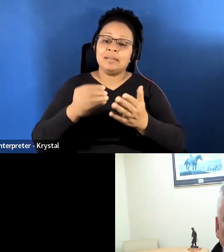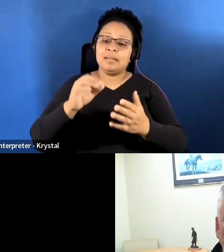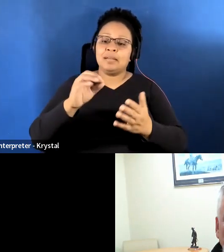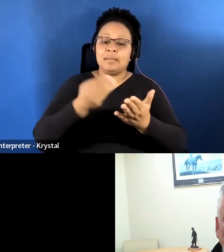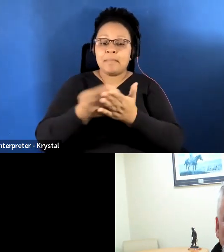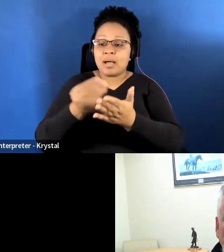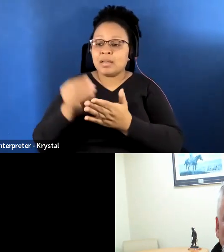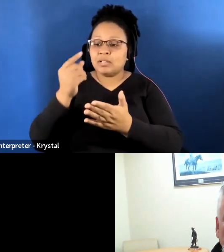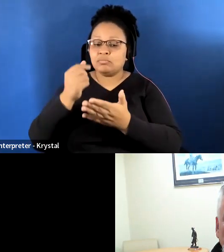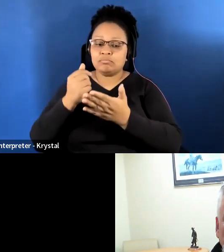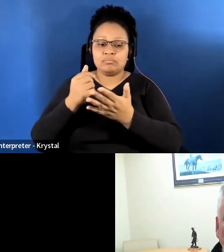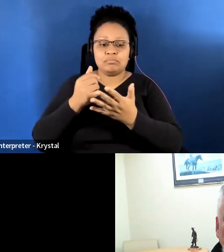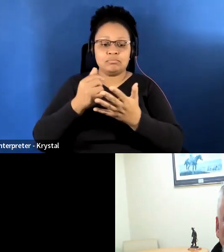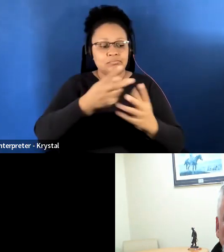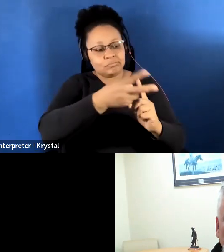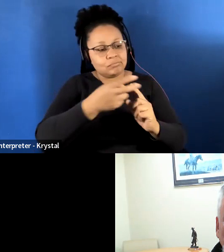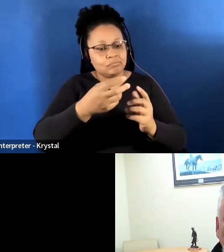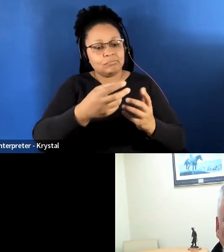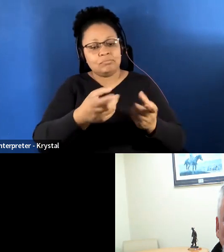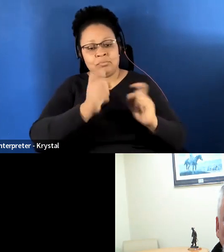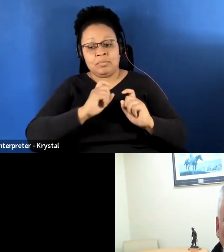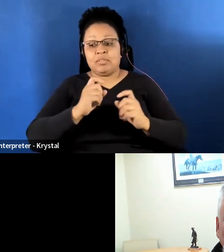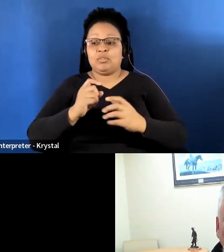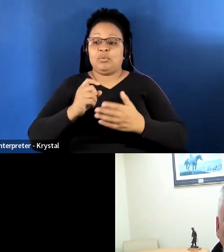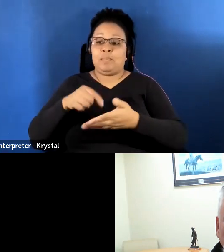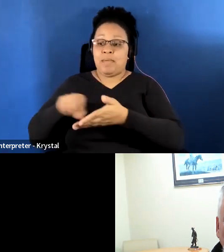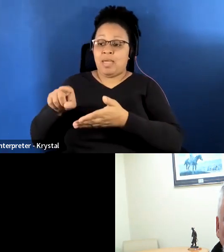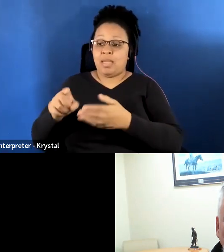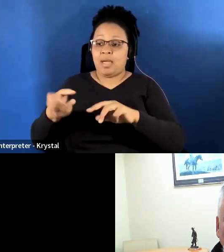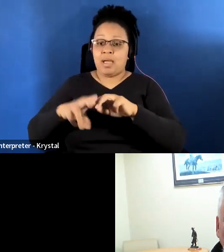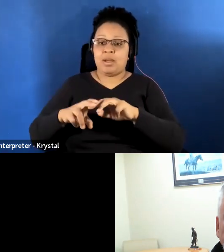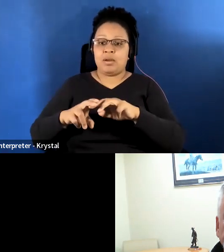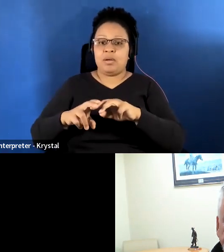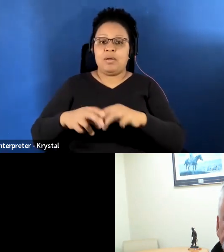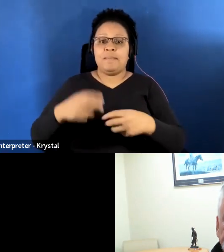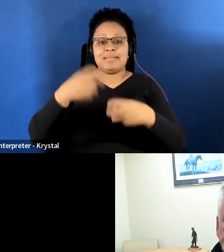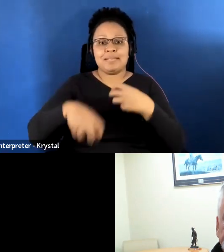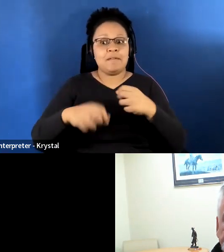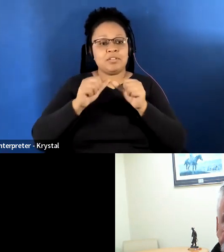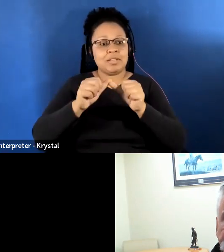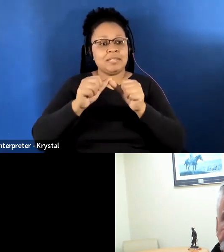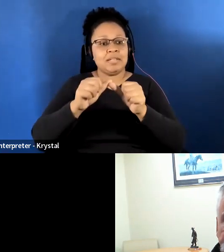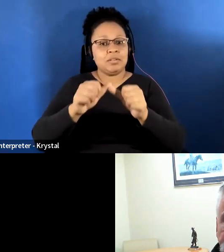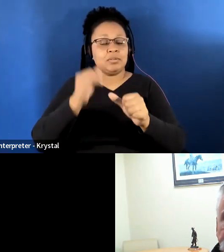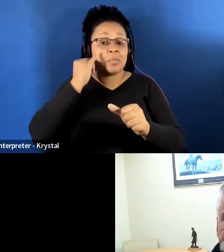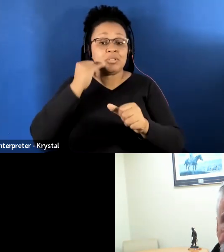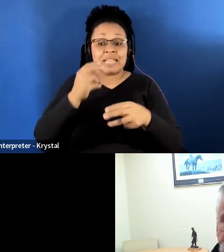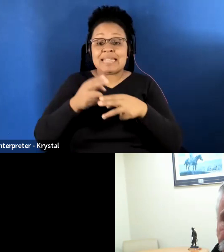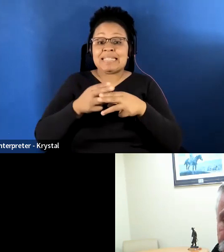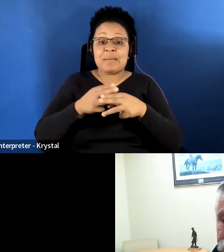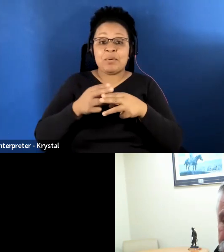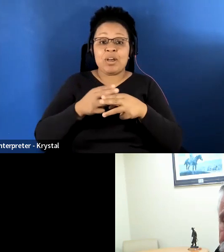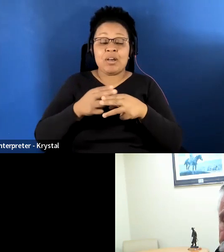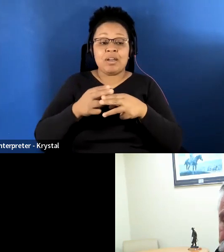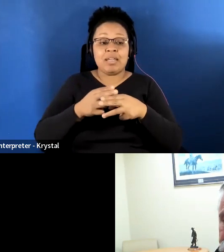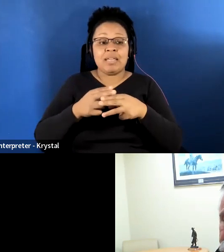for salary, we know that salaries are hard to do that way because you have to be able to maintain it. And if it's a temporary revenue stream, then it creates a